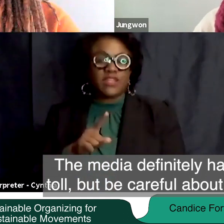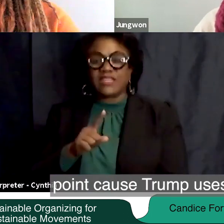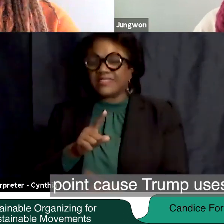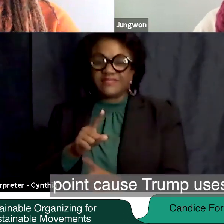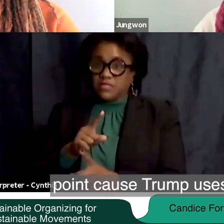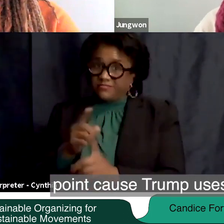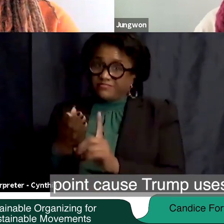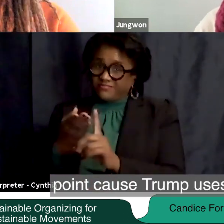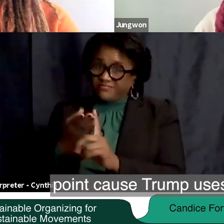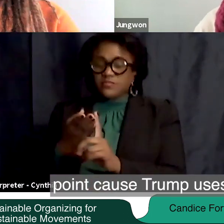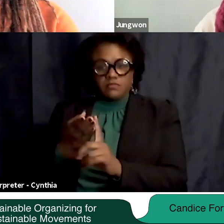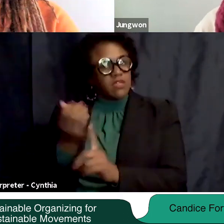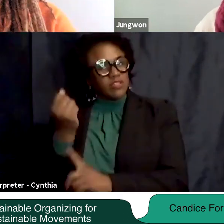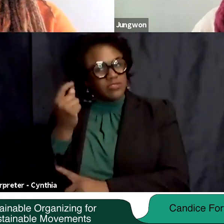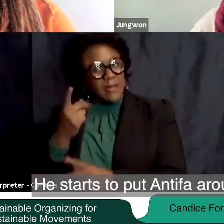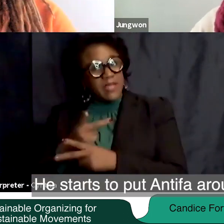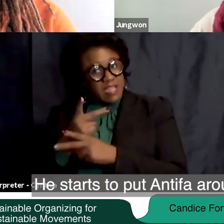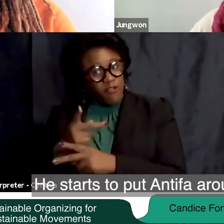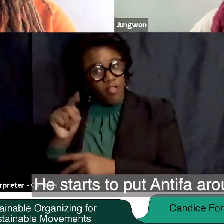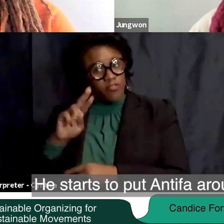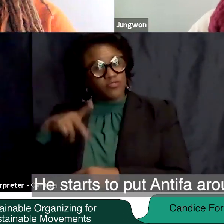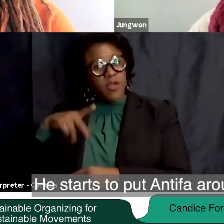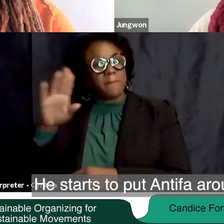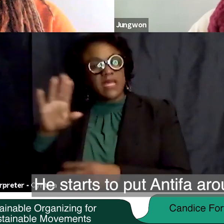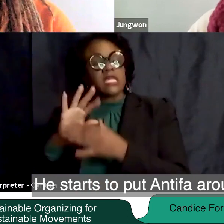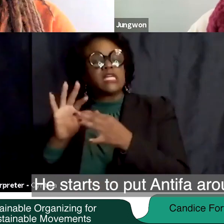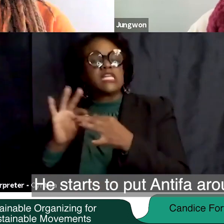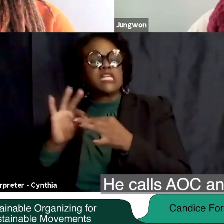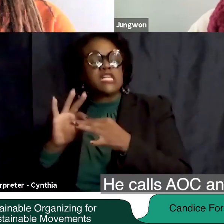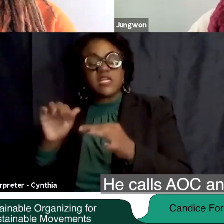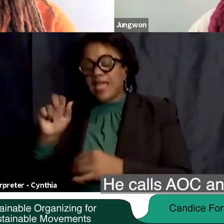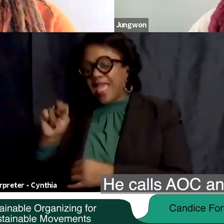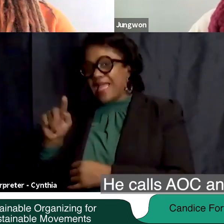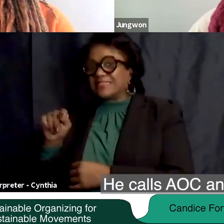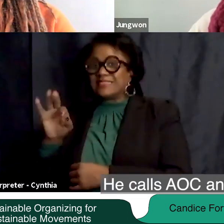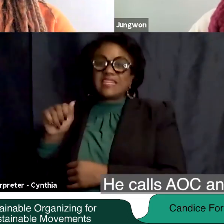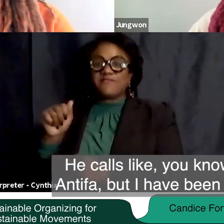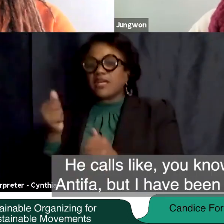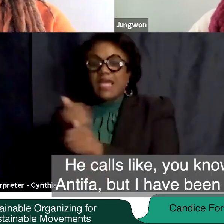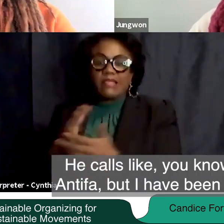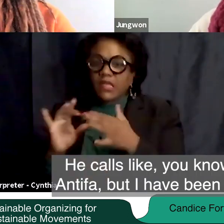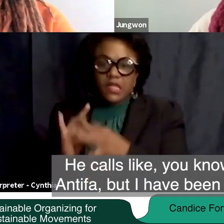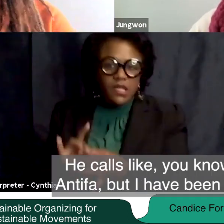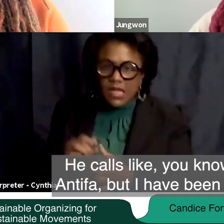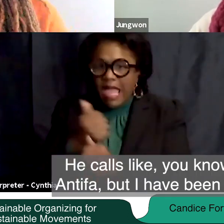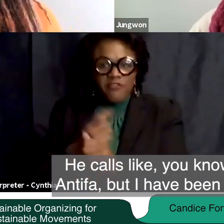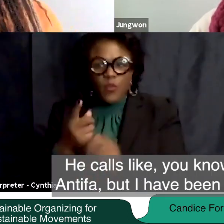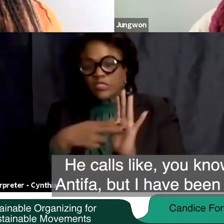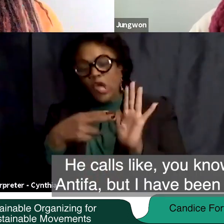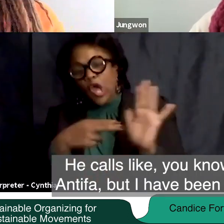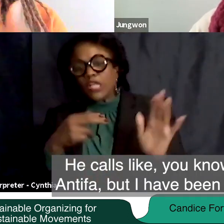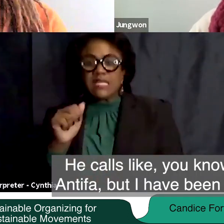that talking point because Trump uses that a lot. He starts to put Antifa around anything. He calls AOC Antifa. He calls I'm